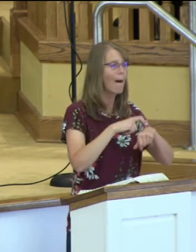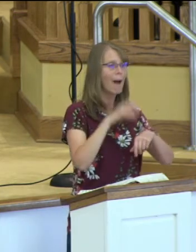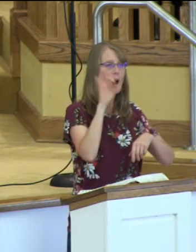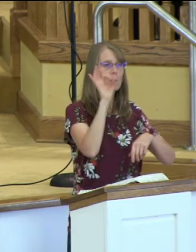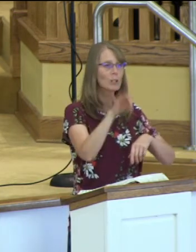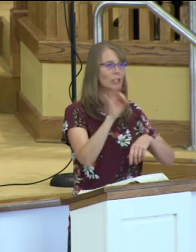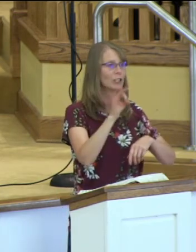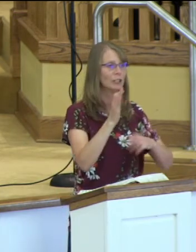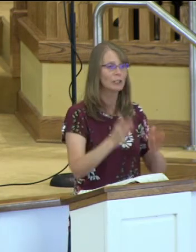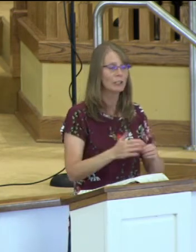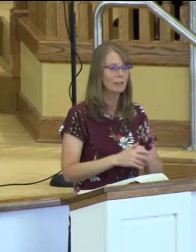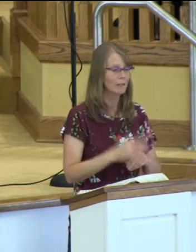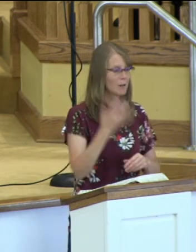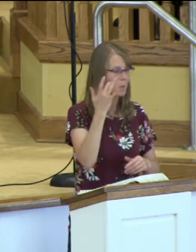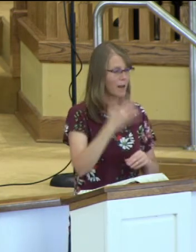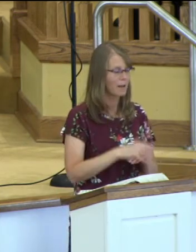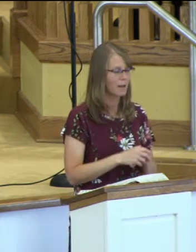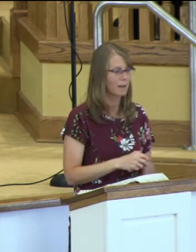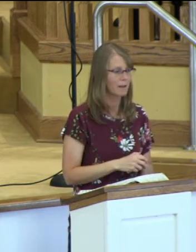Why?